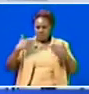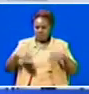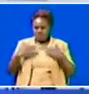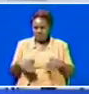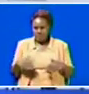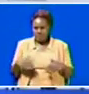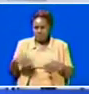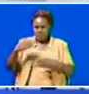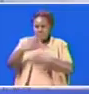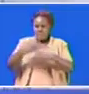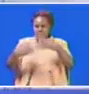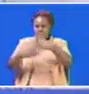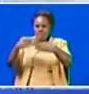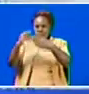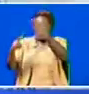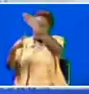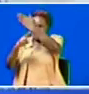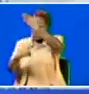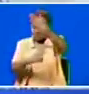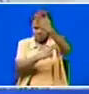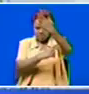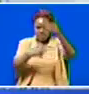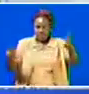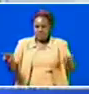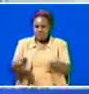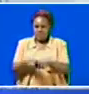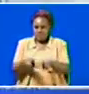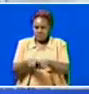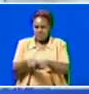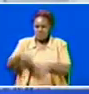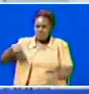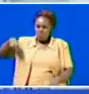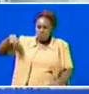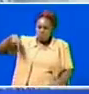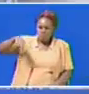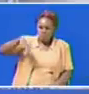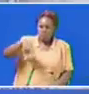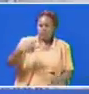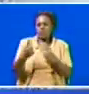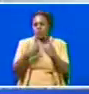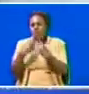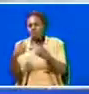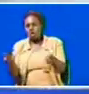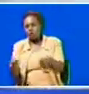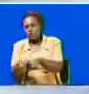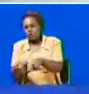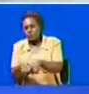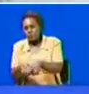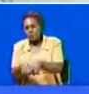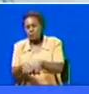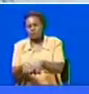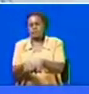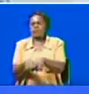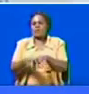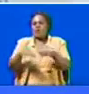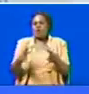all about building bridges. It's all about walking the talk, of